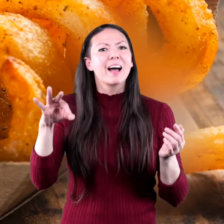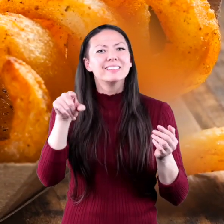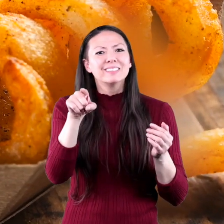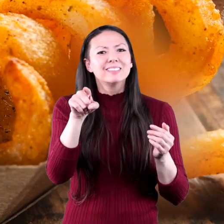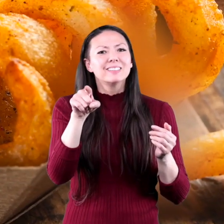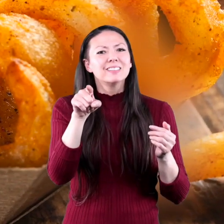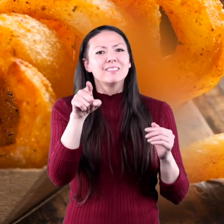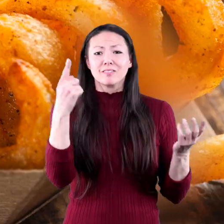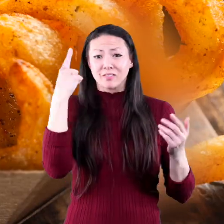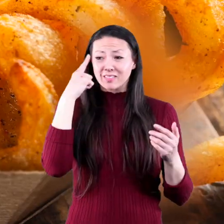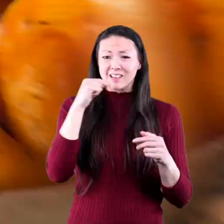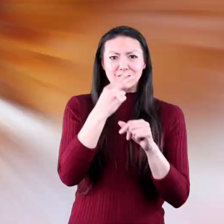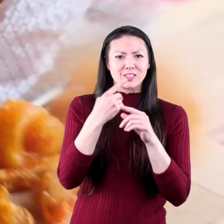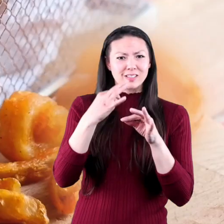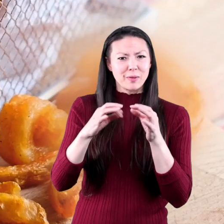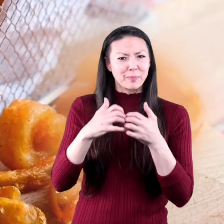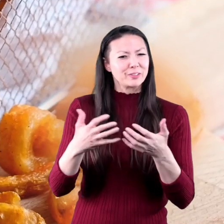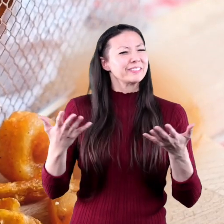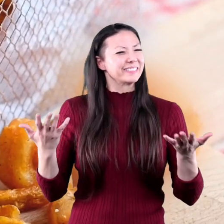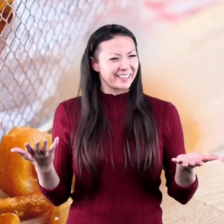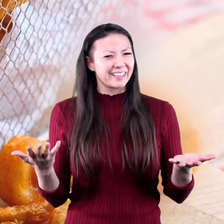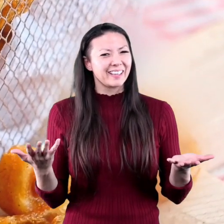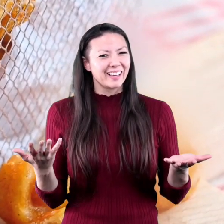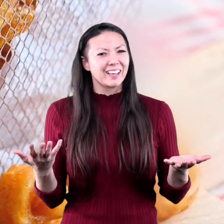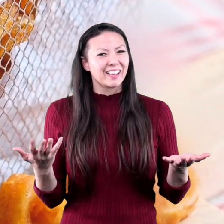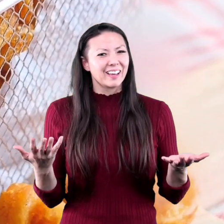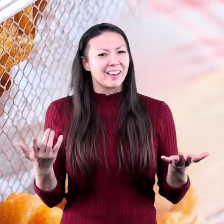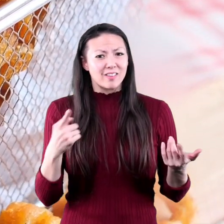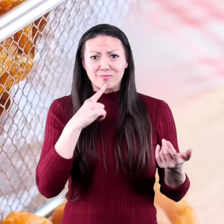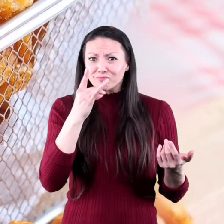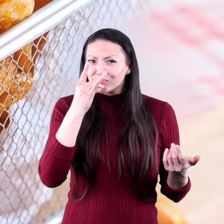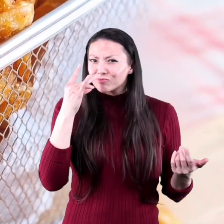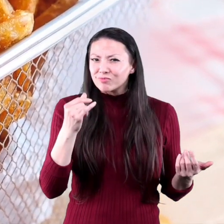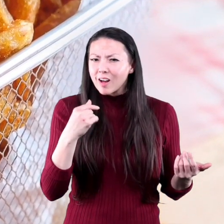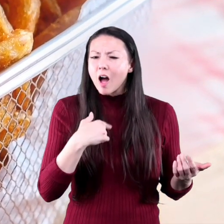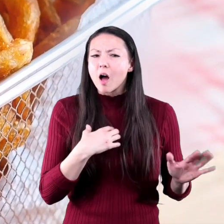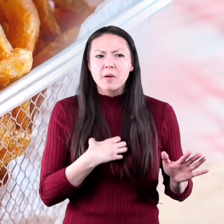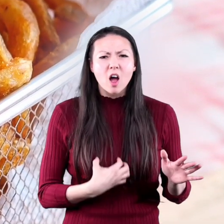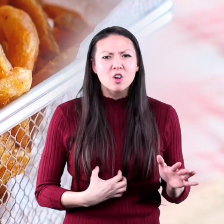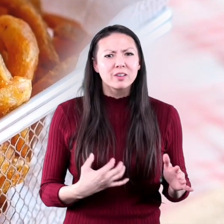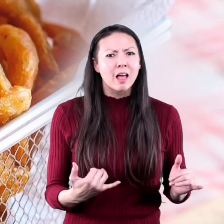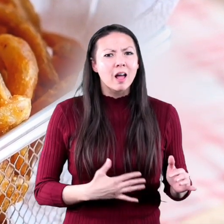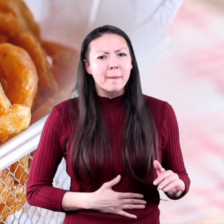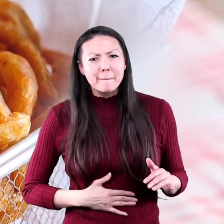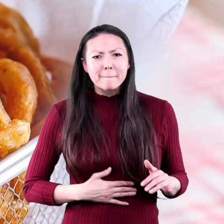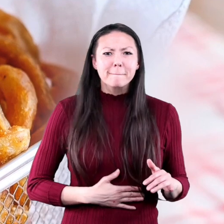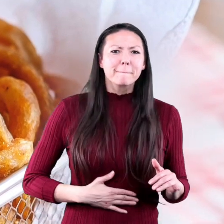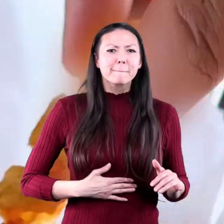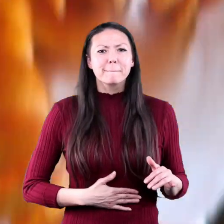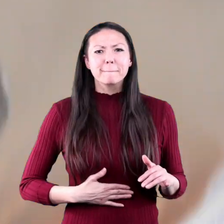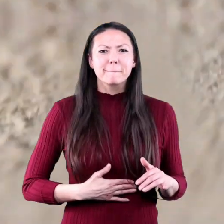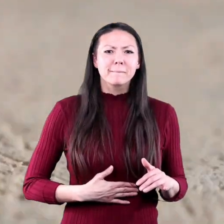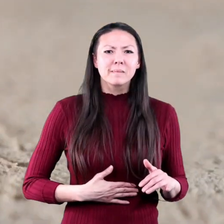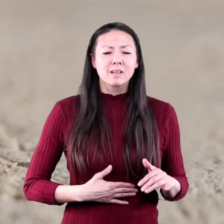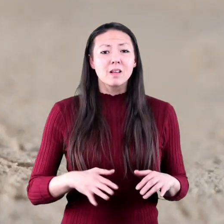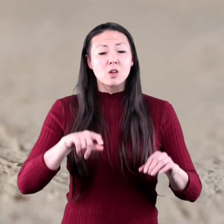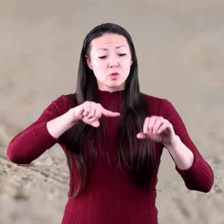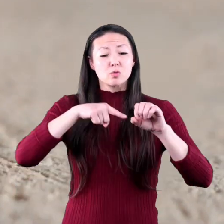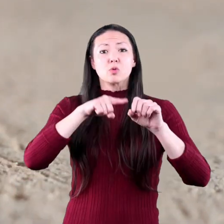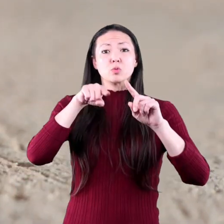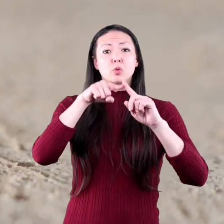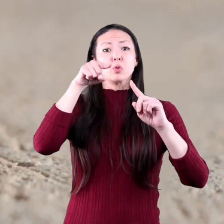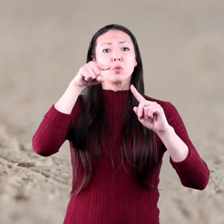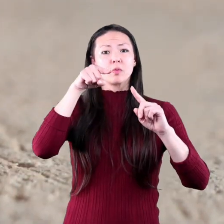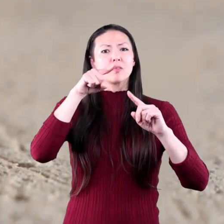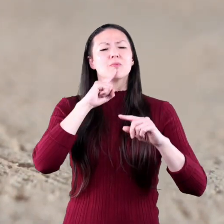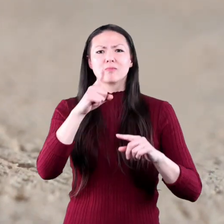I don't think they're a simple machine. But these sure do look yummy and I'm getting hungry. But the screw